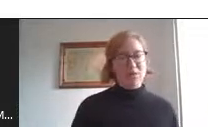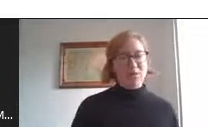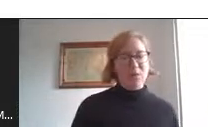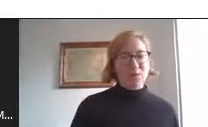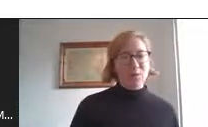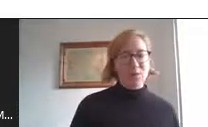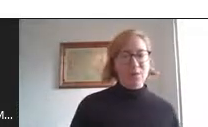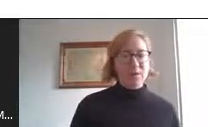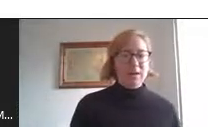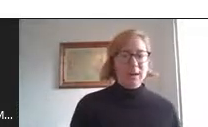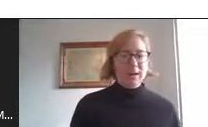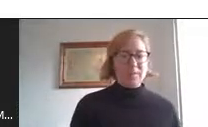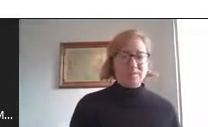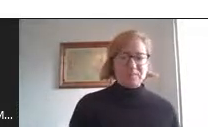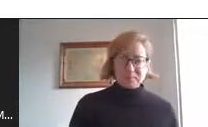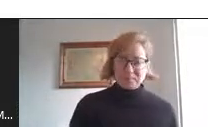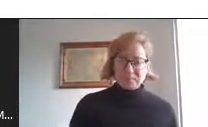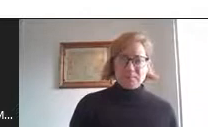conversations that go back and forth.